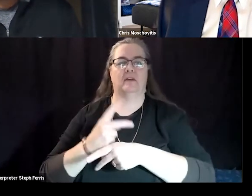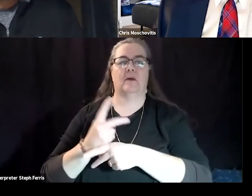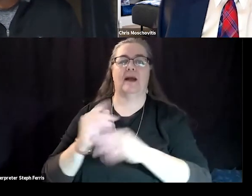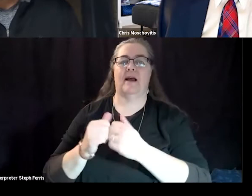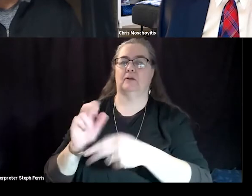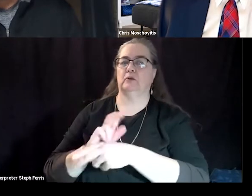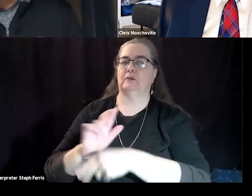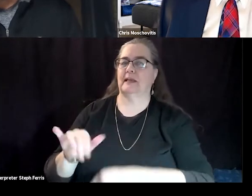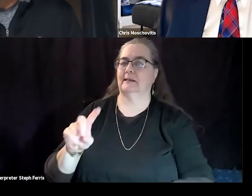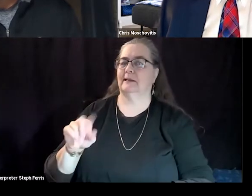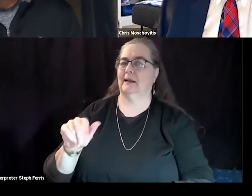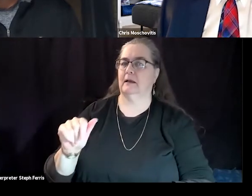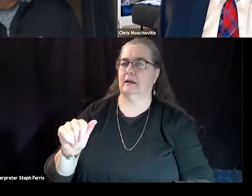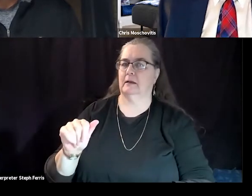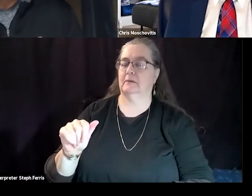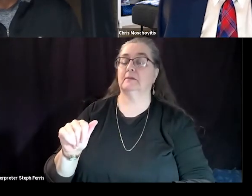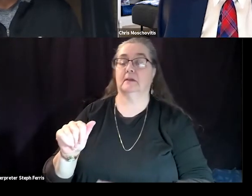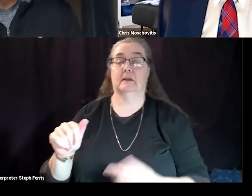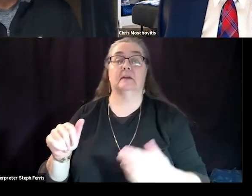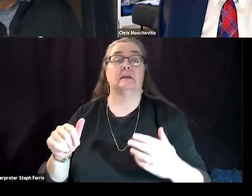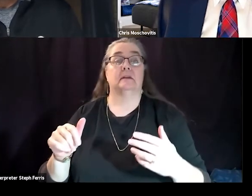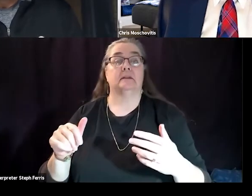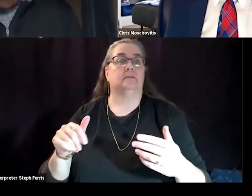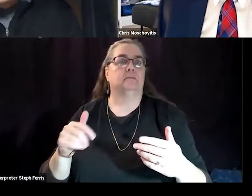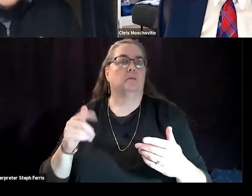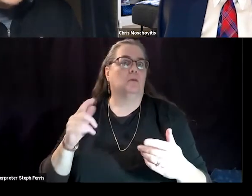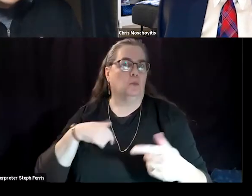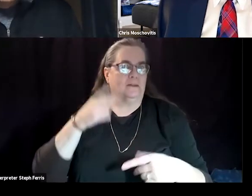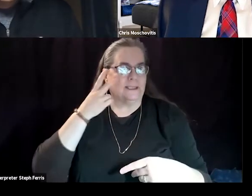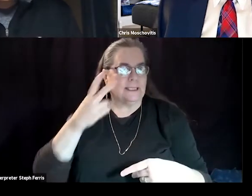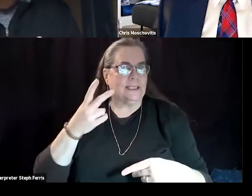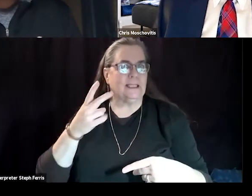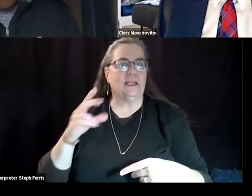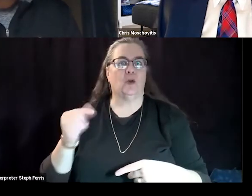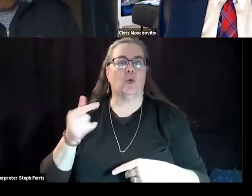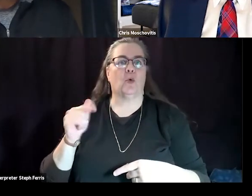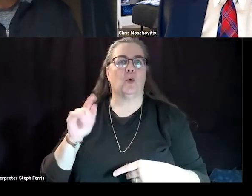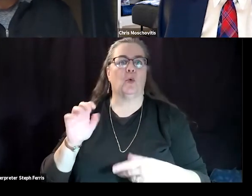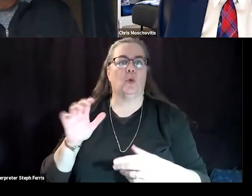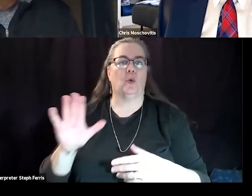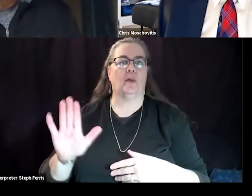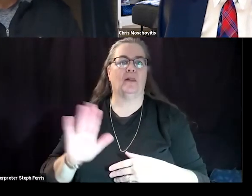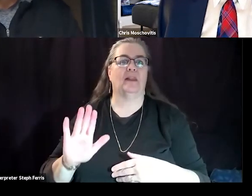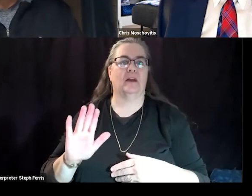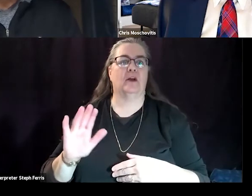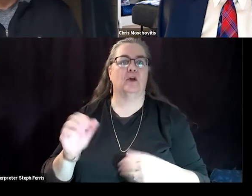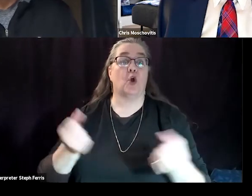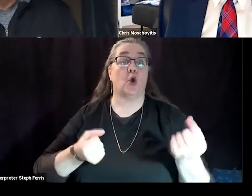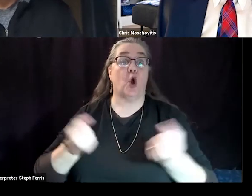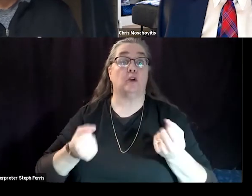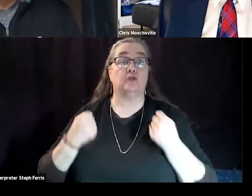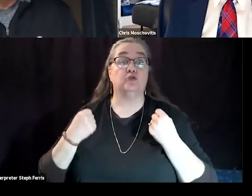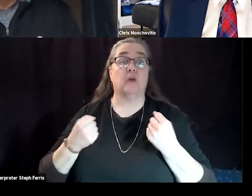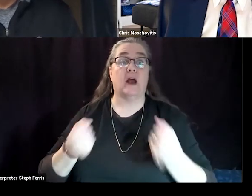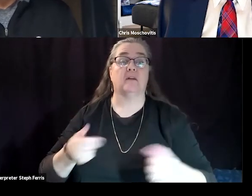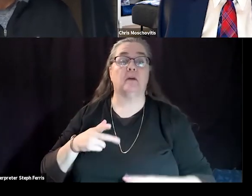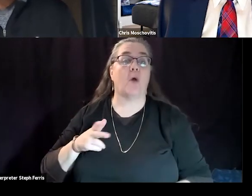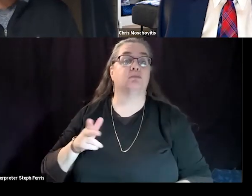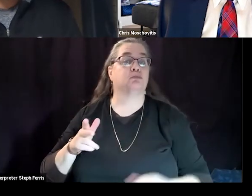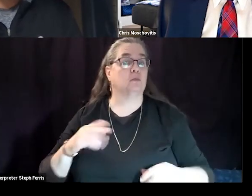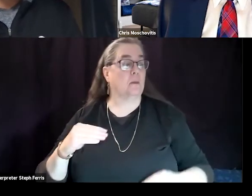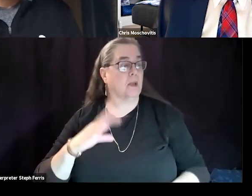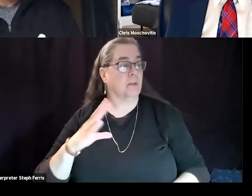use their cars to drive around to map our streets. And one of the companies I'm thinking of is actually doing now proof of location, where they're having other